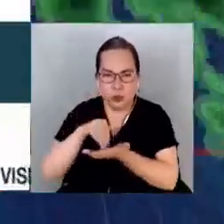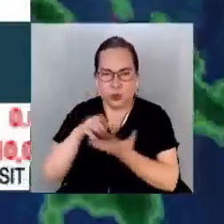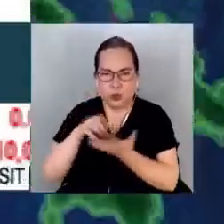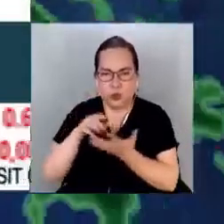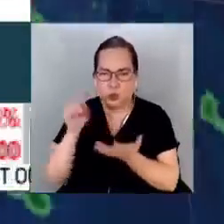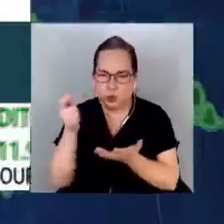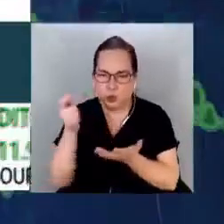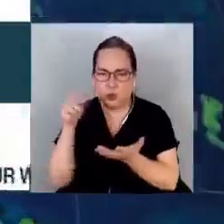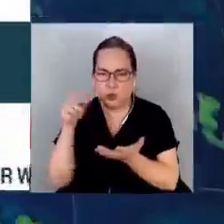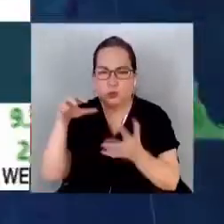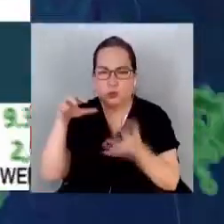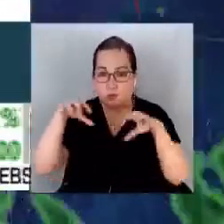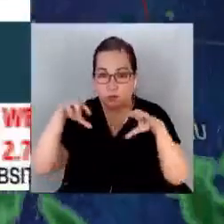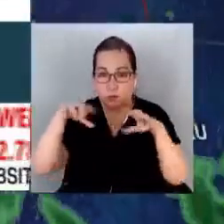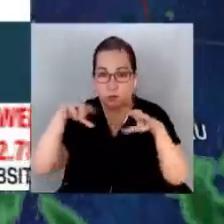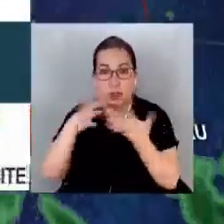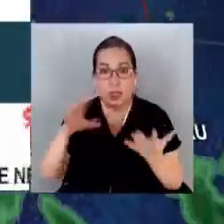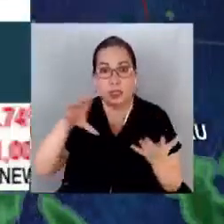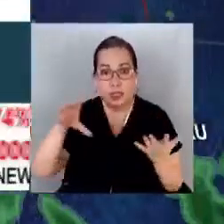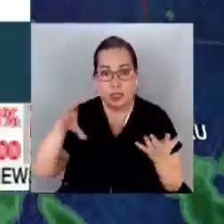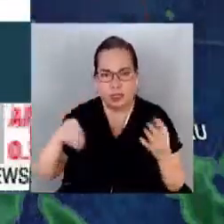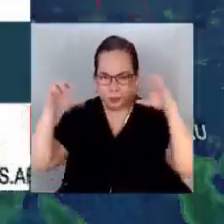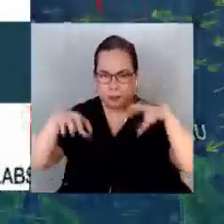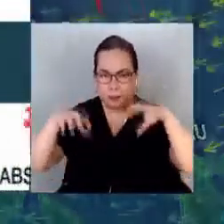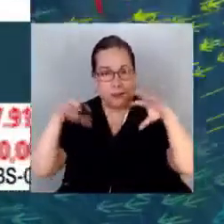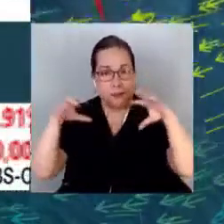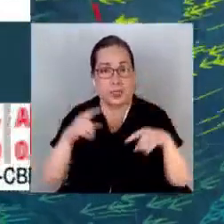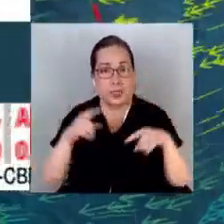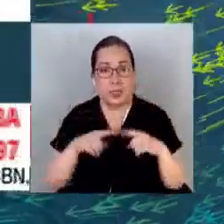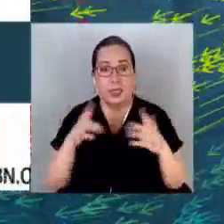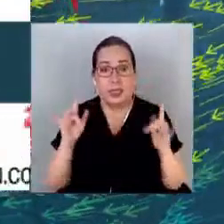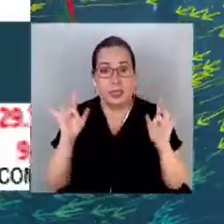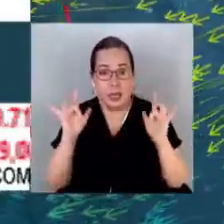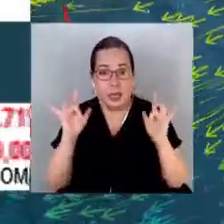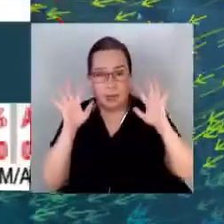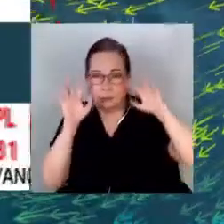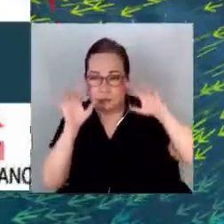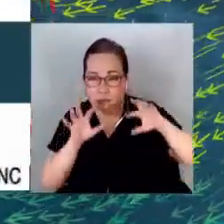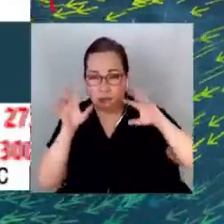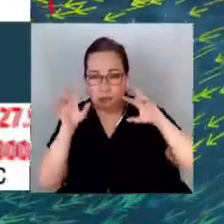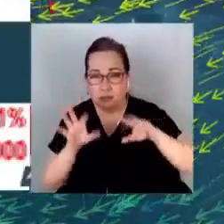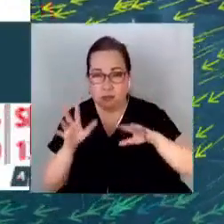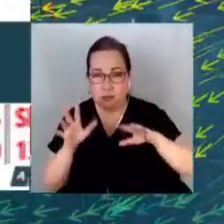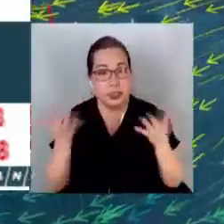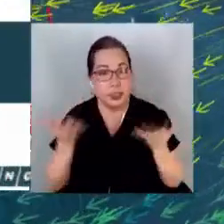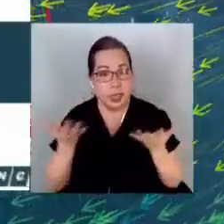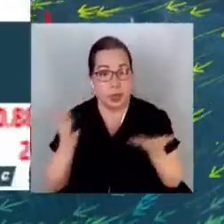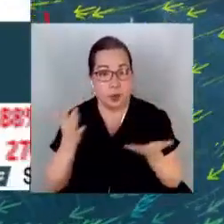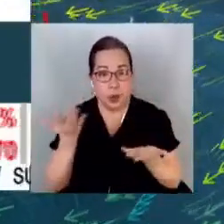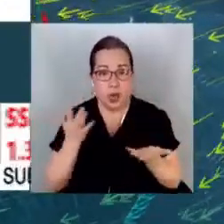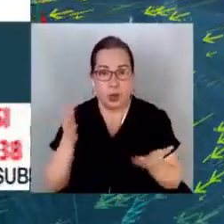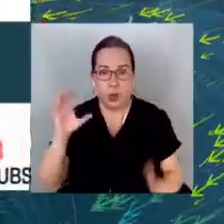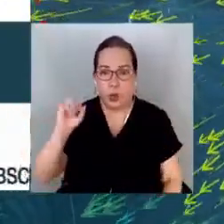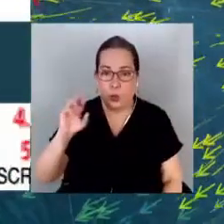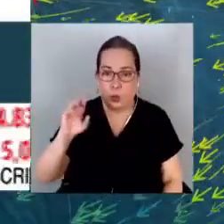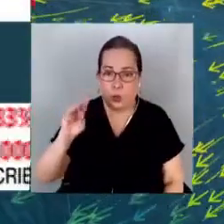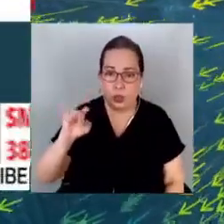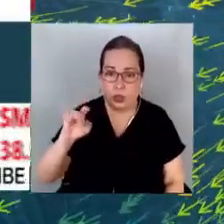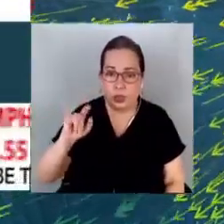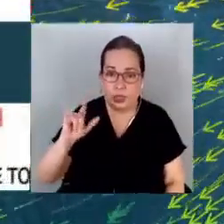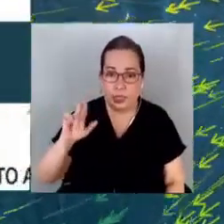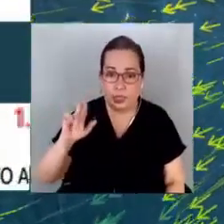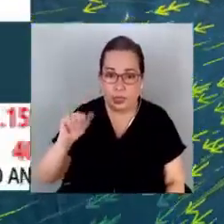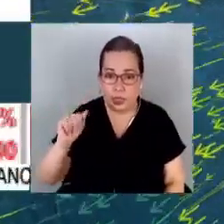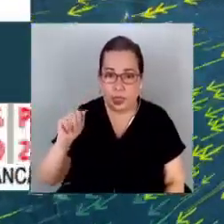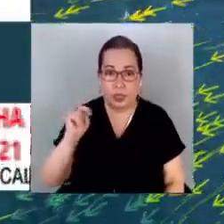of Cagayan Valley and Aurora. Meanwhile, light to moderate to at times heavy rains are expected over Cordillera and Estivillo, Nueva